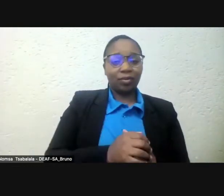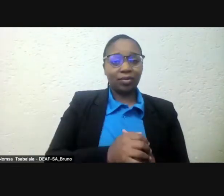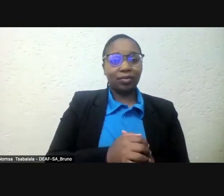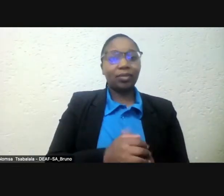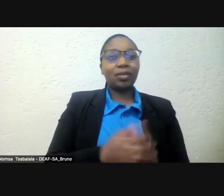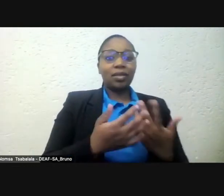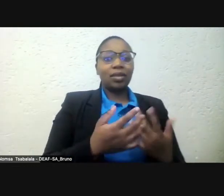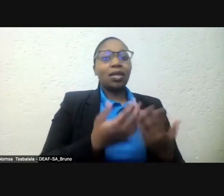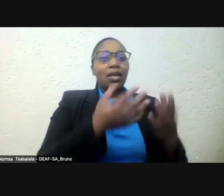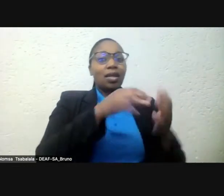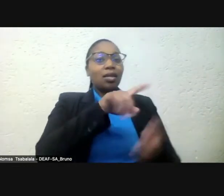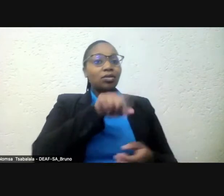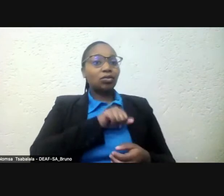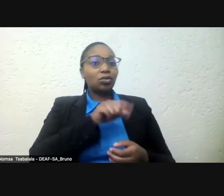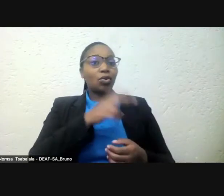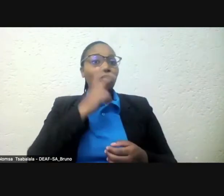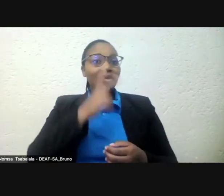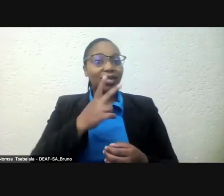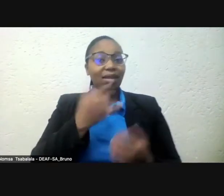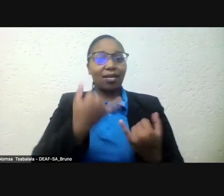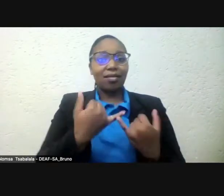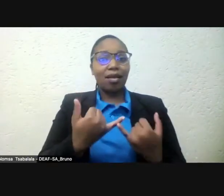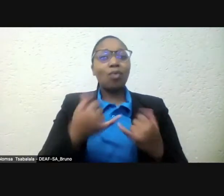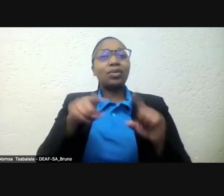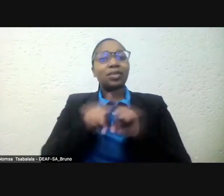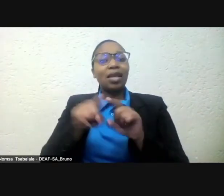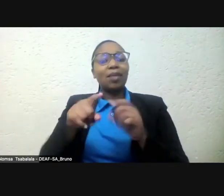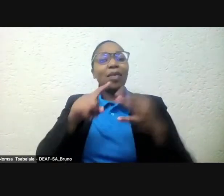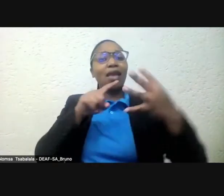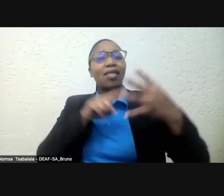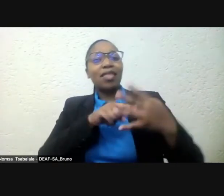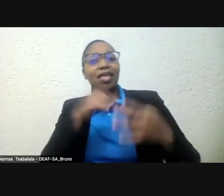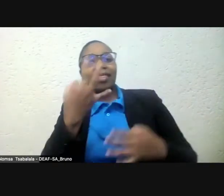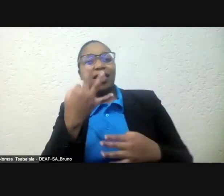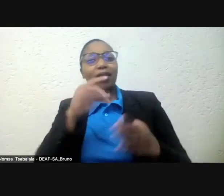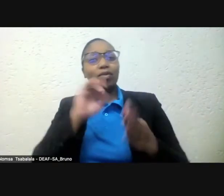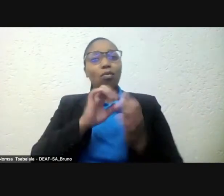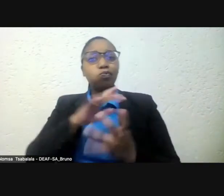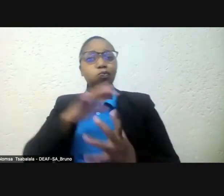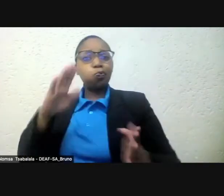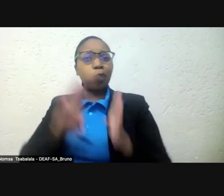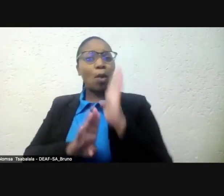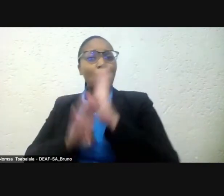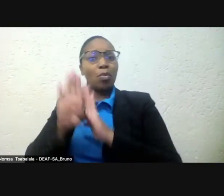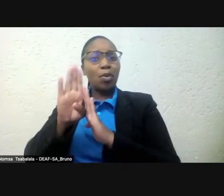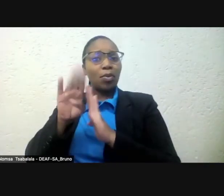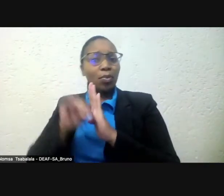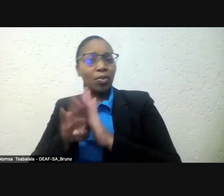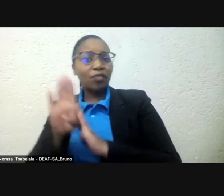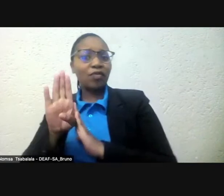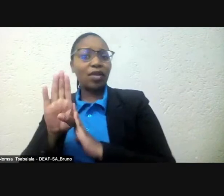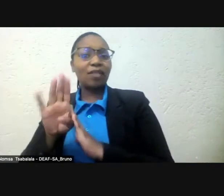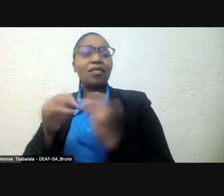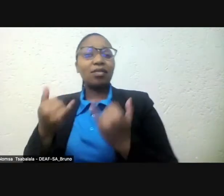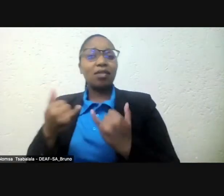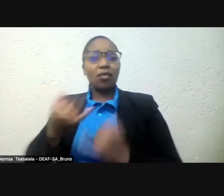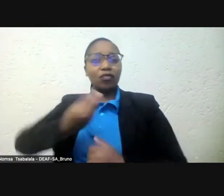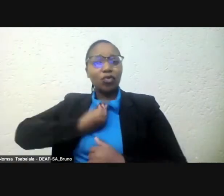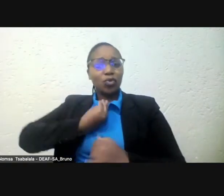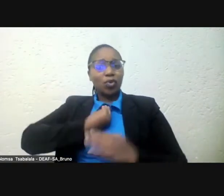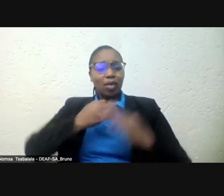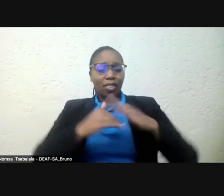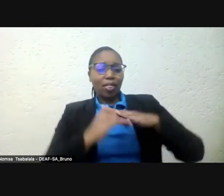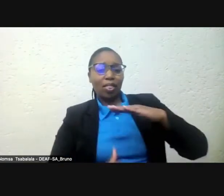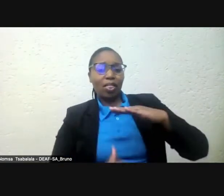noticed in the third wave and now again, is there consideration being given to opening vaccines to younger children and consideration given to